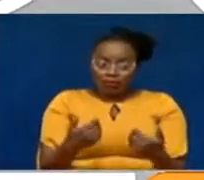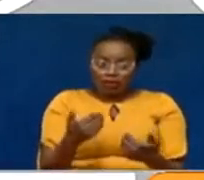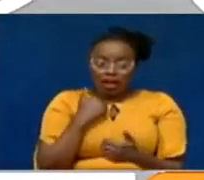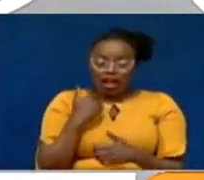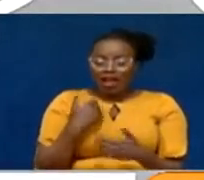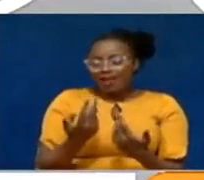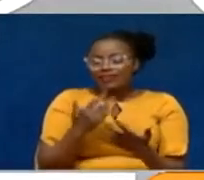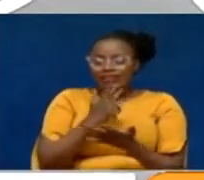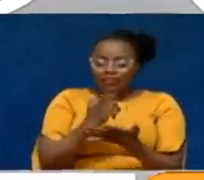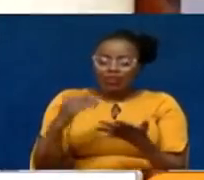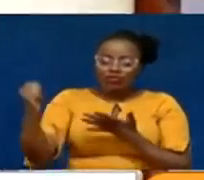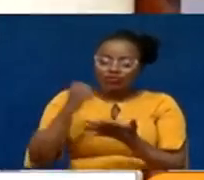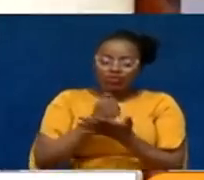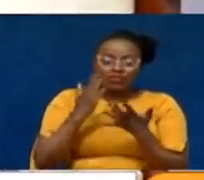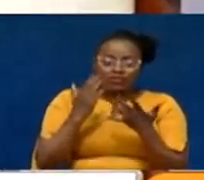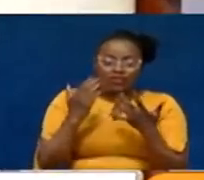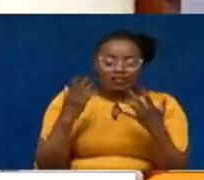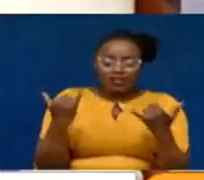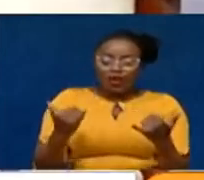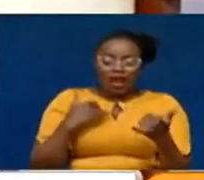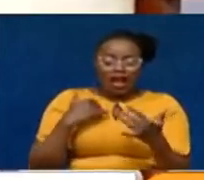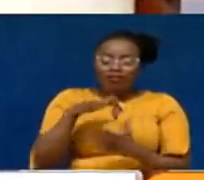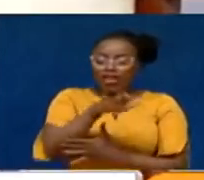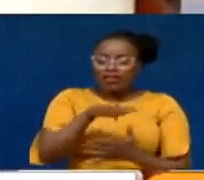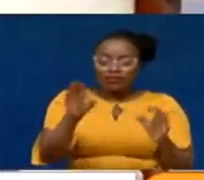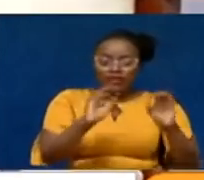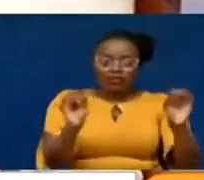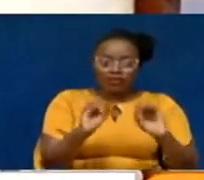they can have room to play. There's no room to play